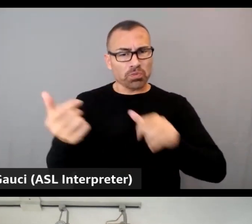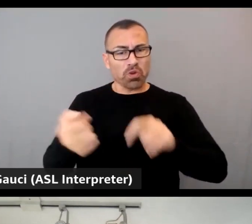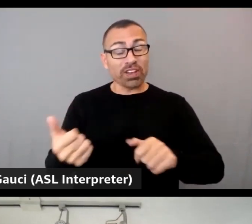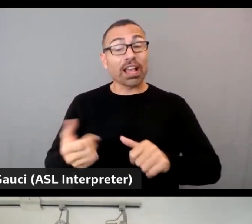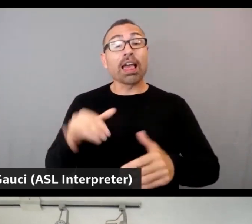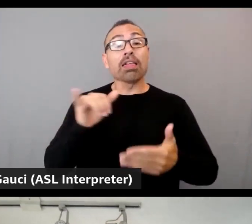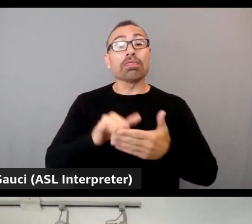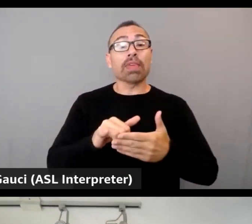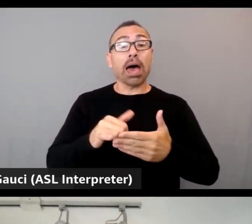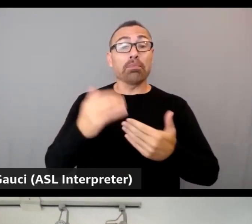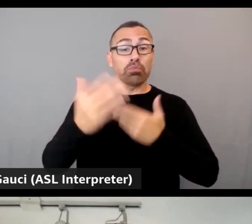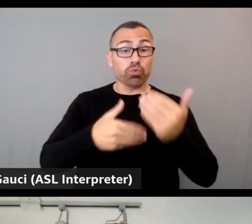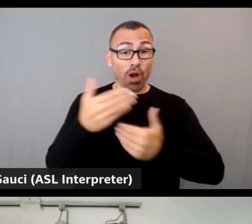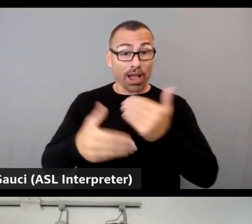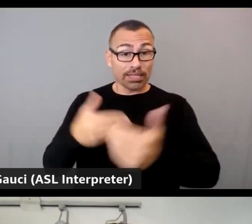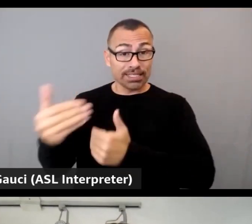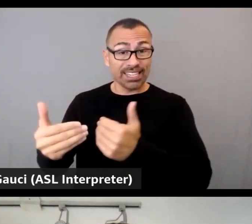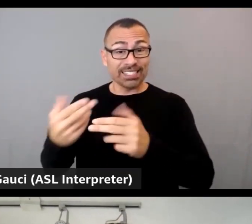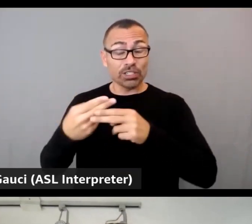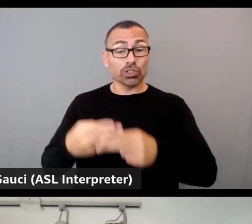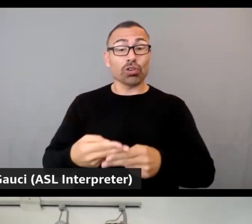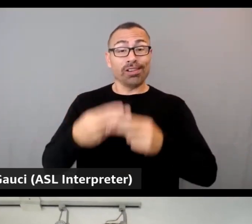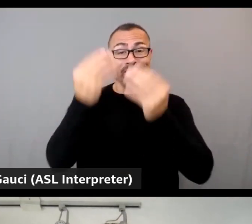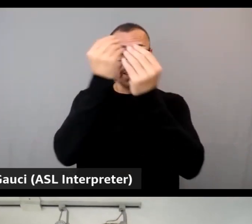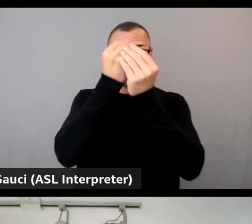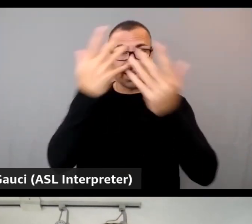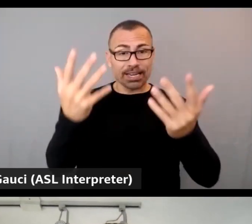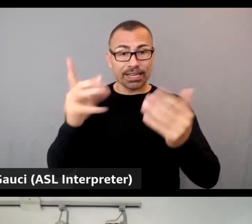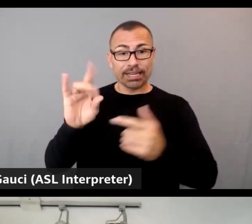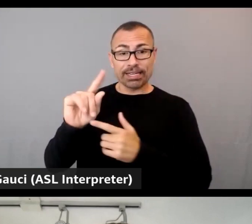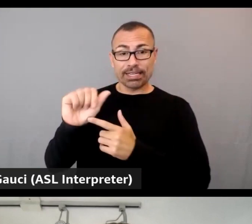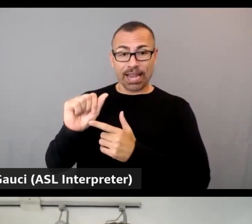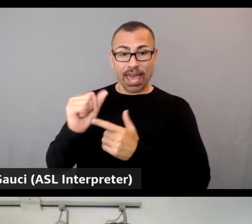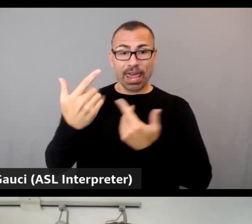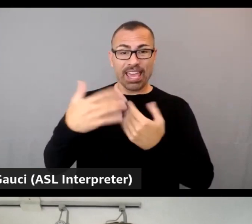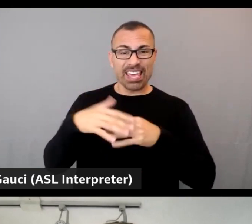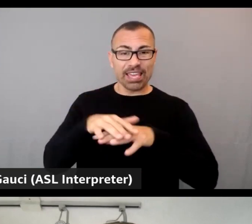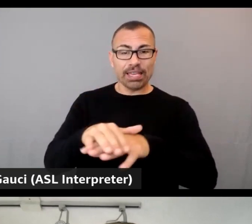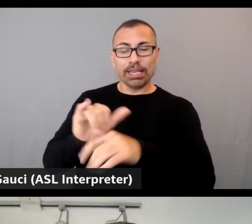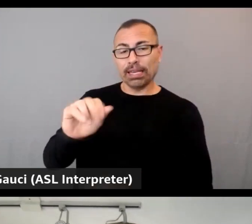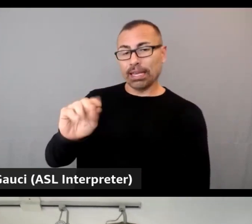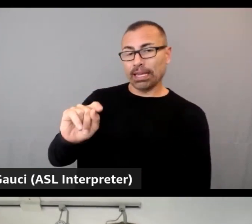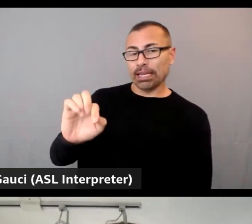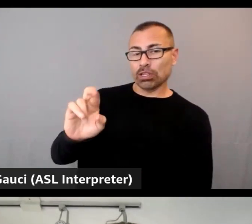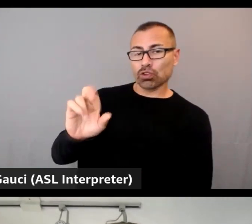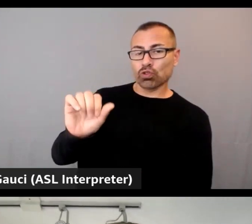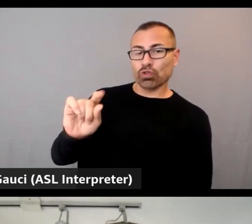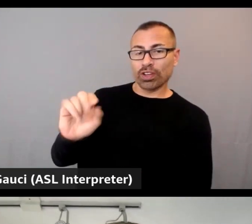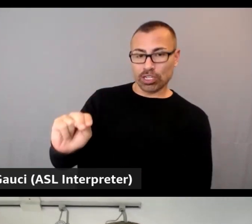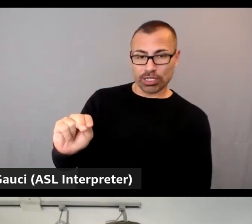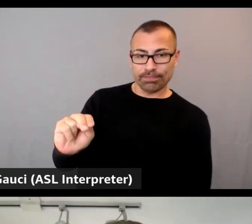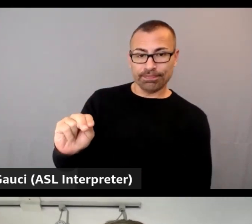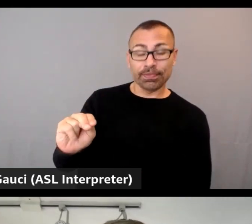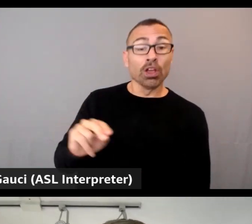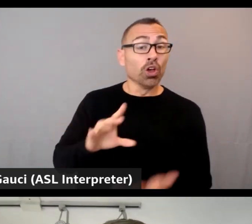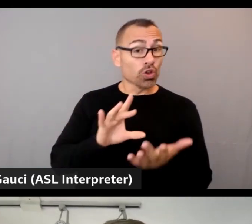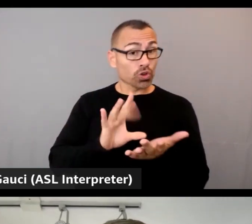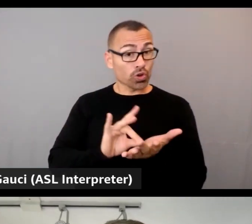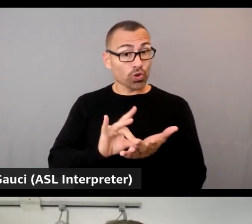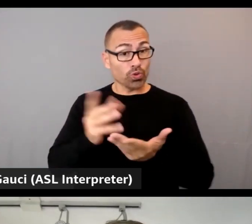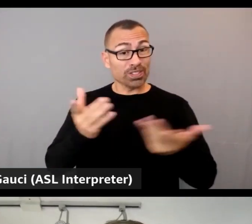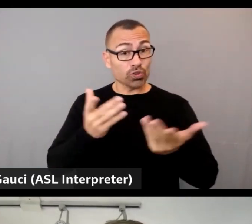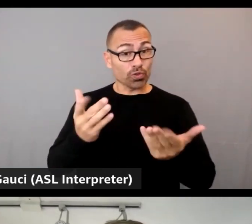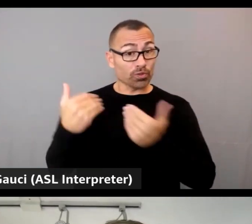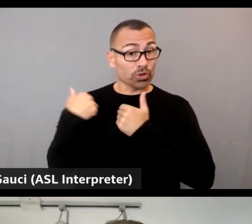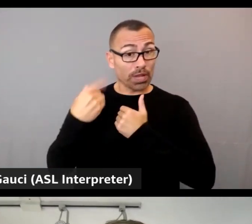exactly what Glue does. So Glue is that service which is responsible for data integration. Now, as part of that service